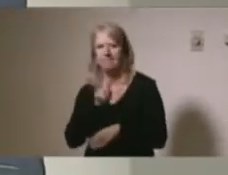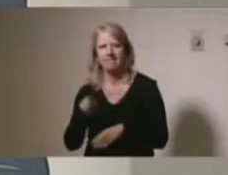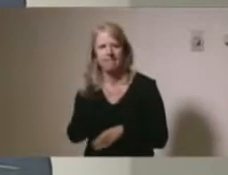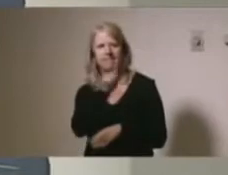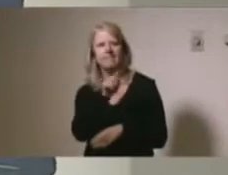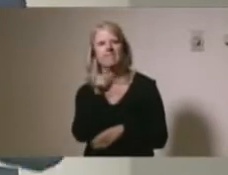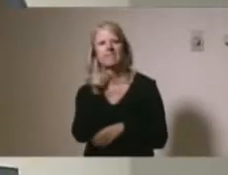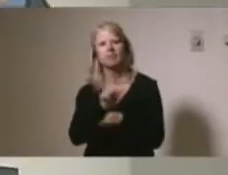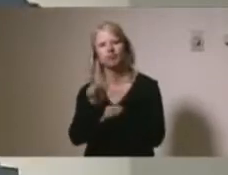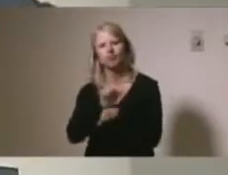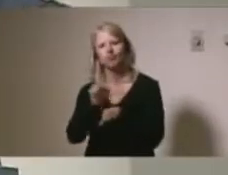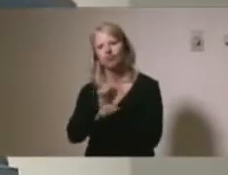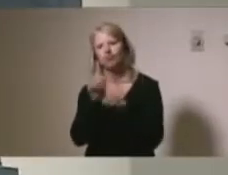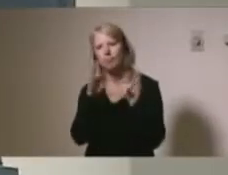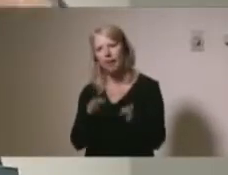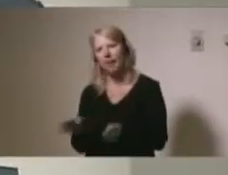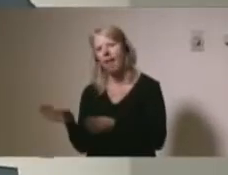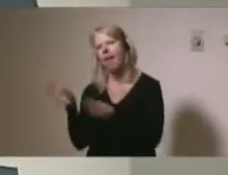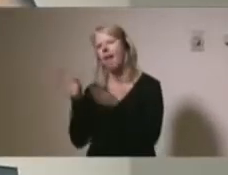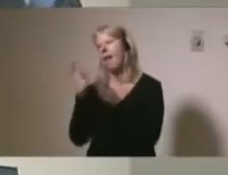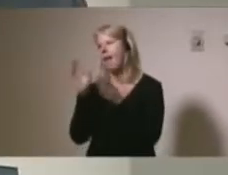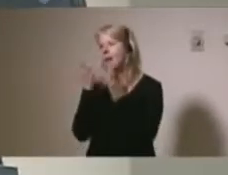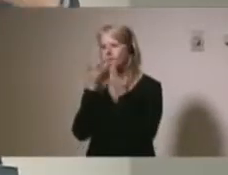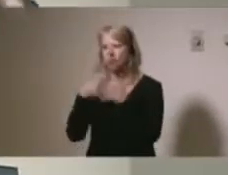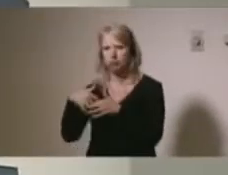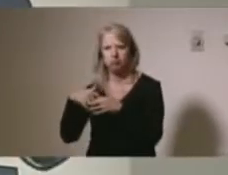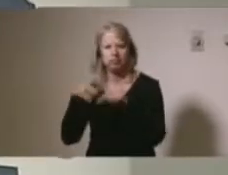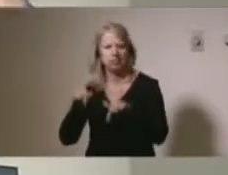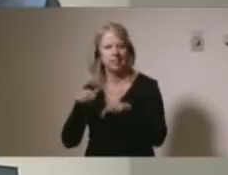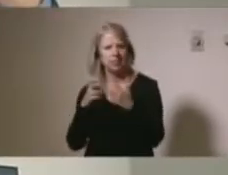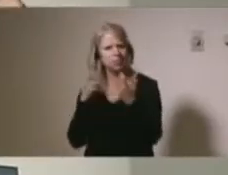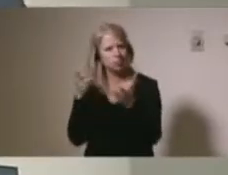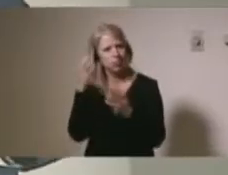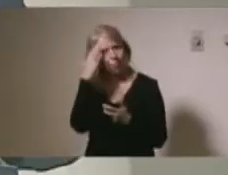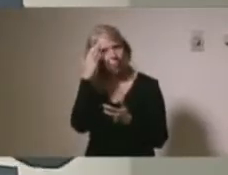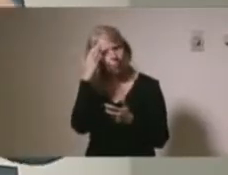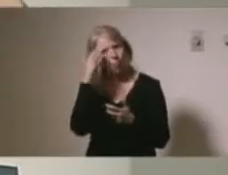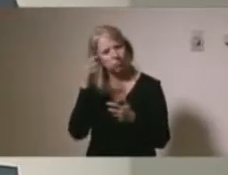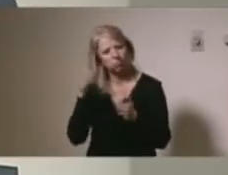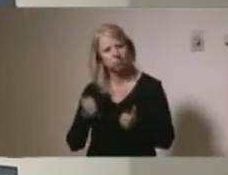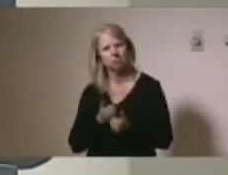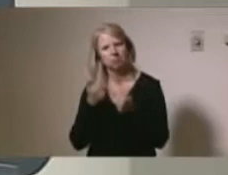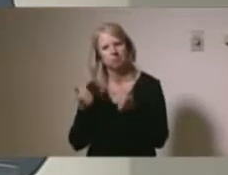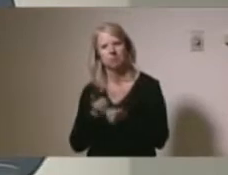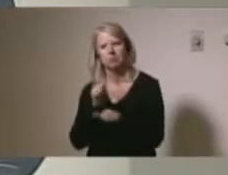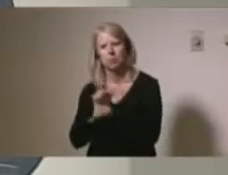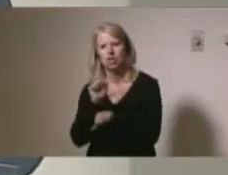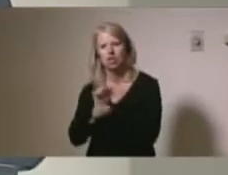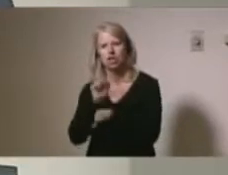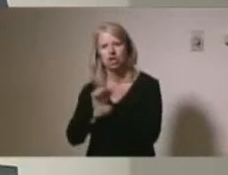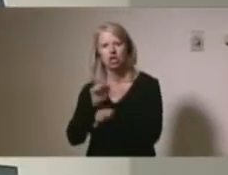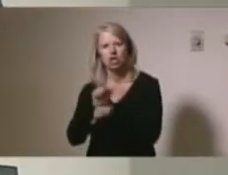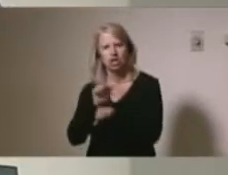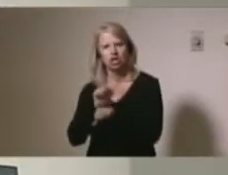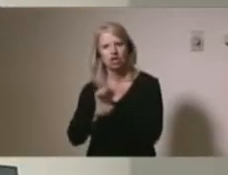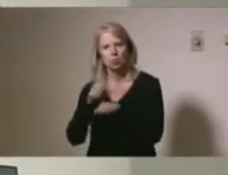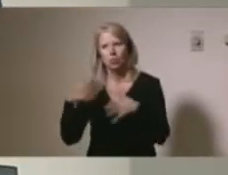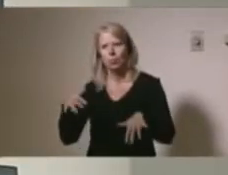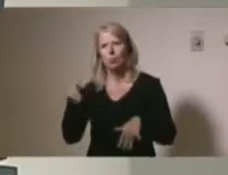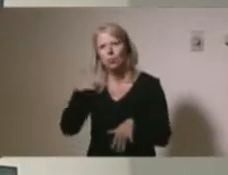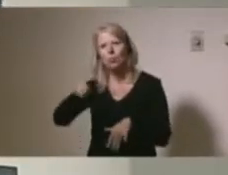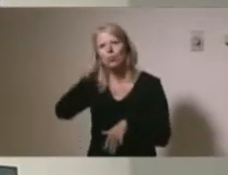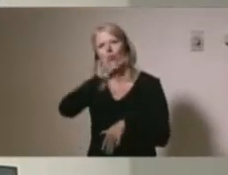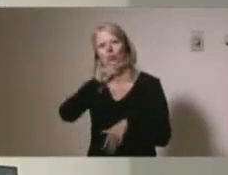who organize this symposium. You know, it takes quite a machinery